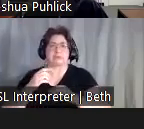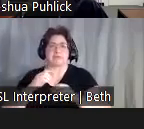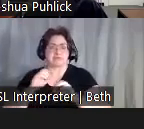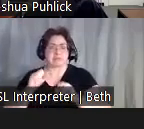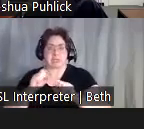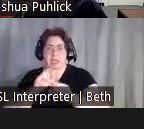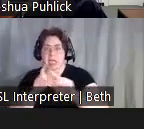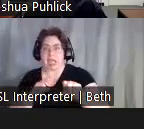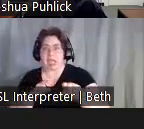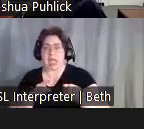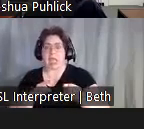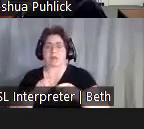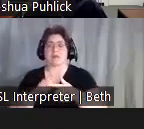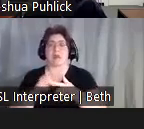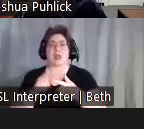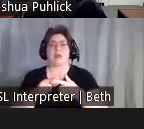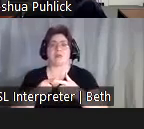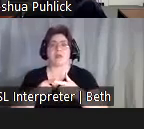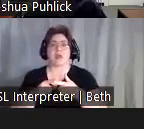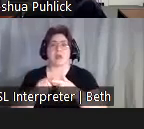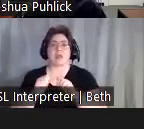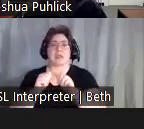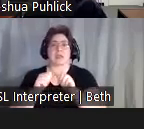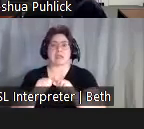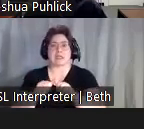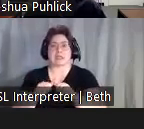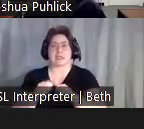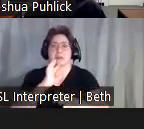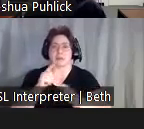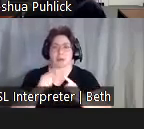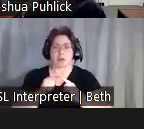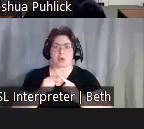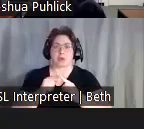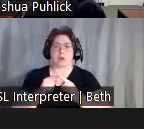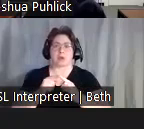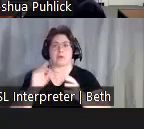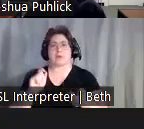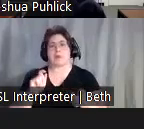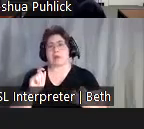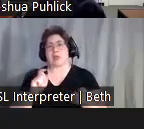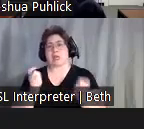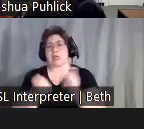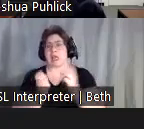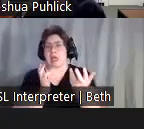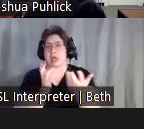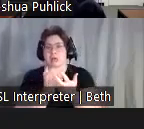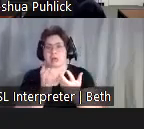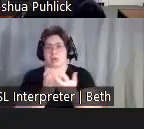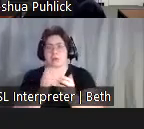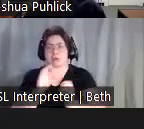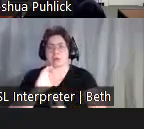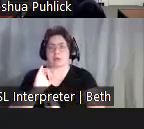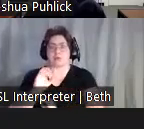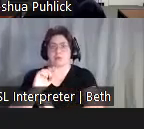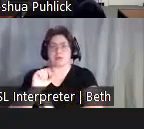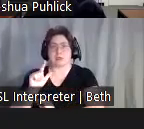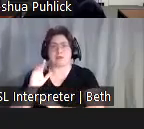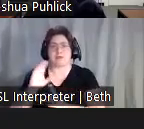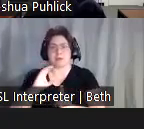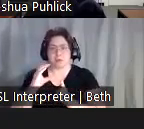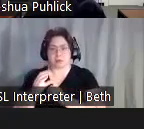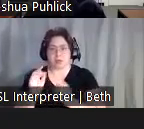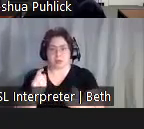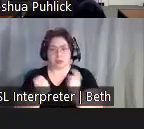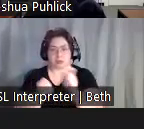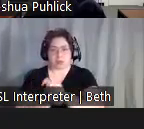we'll move into talking about the adaptive silviculture for climate change network and the work we do here as part